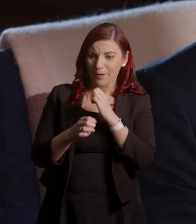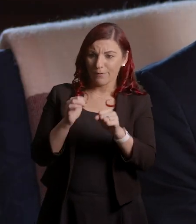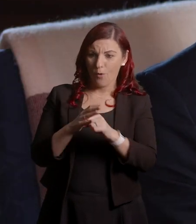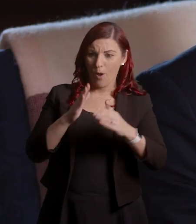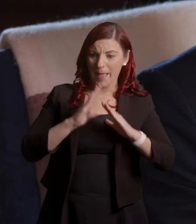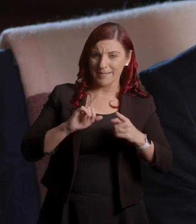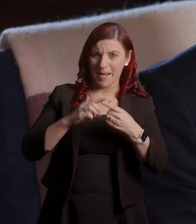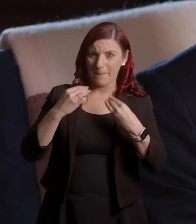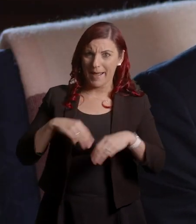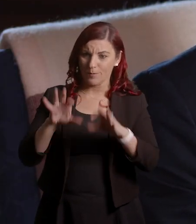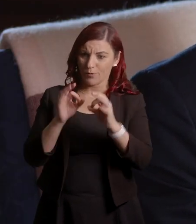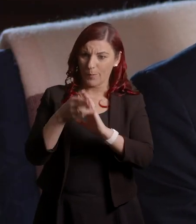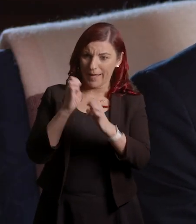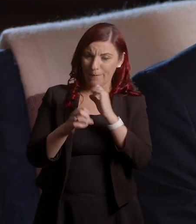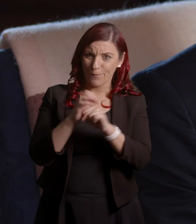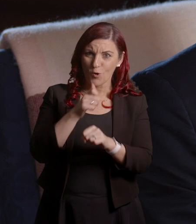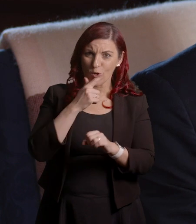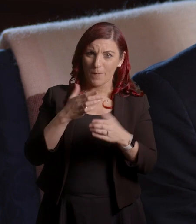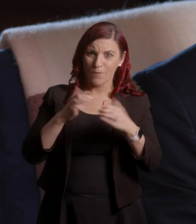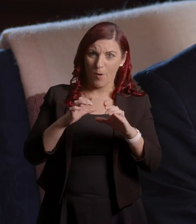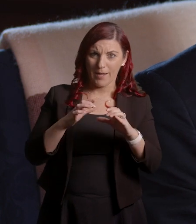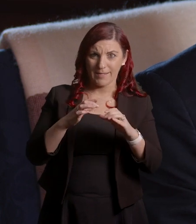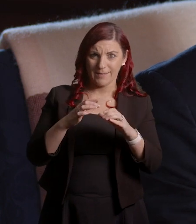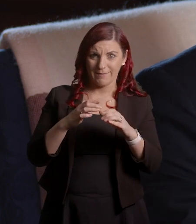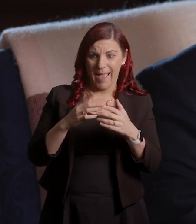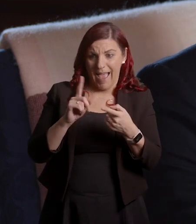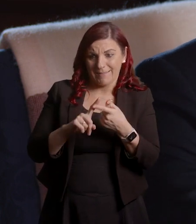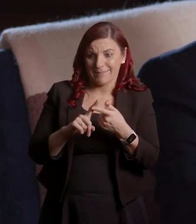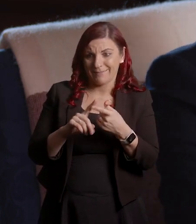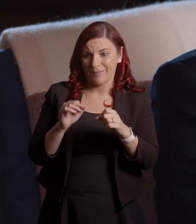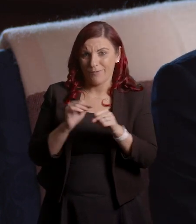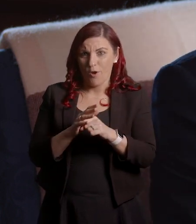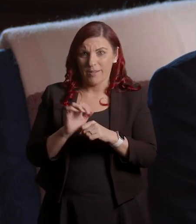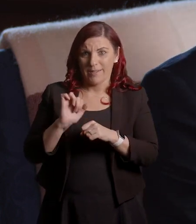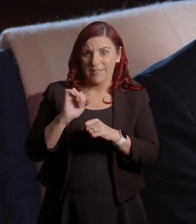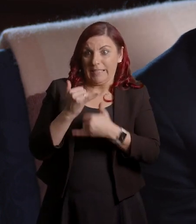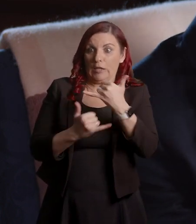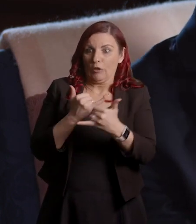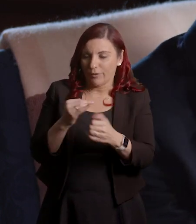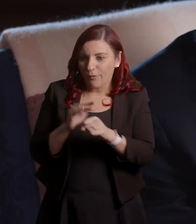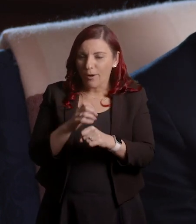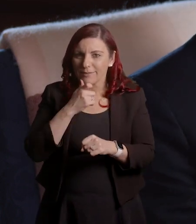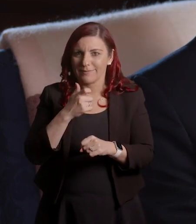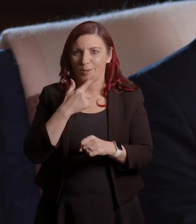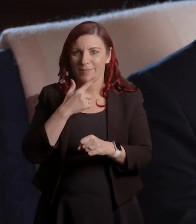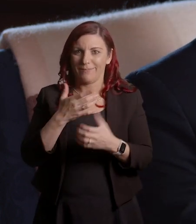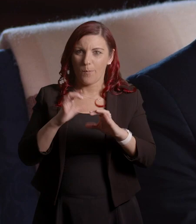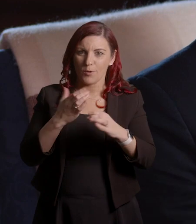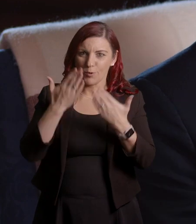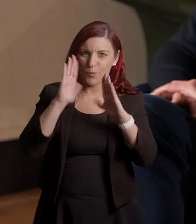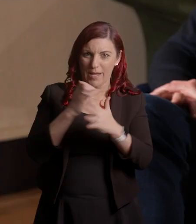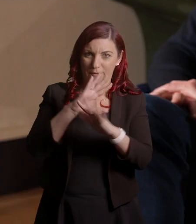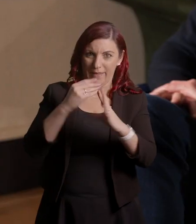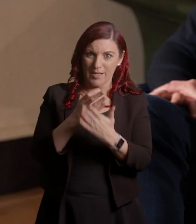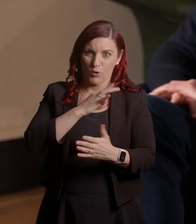the ladies and for the men's. A brilliant weekend for Dublin football and brilliant for years for Dublin football, I guess, but certainly this weekend showed all that's good